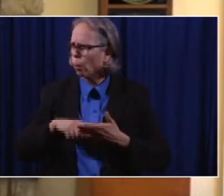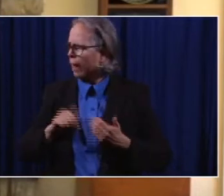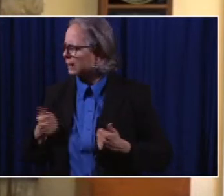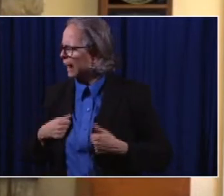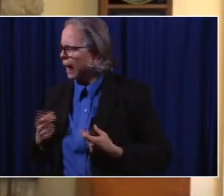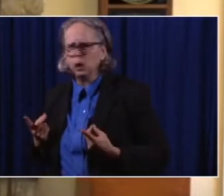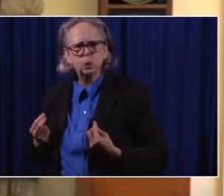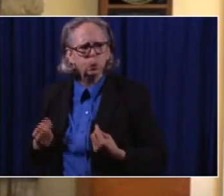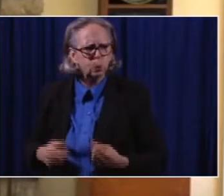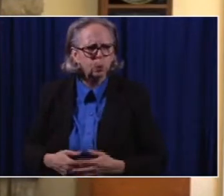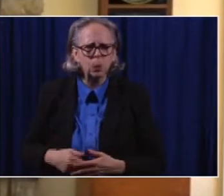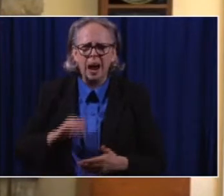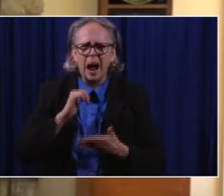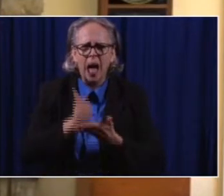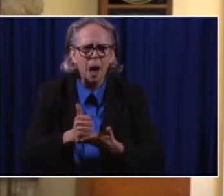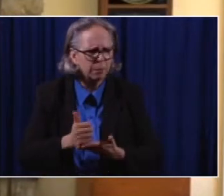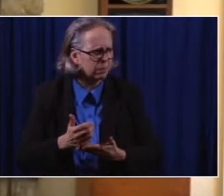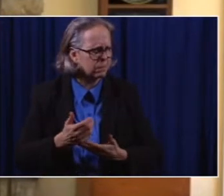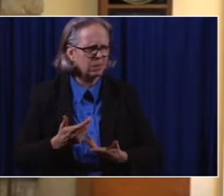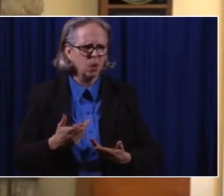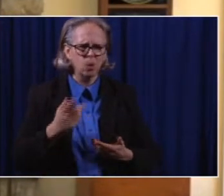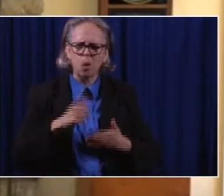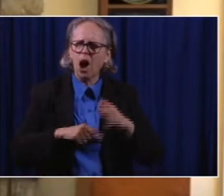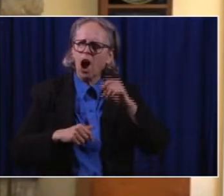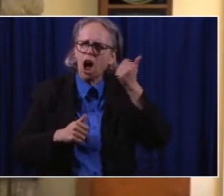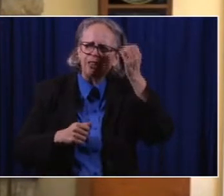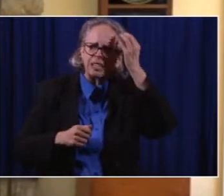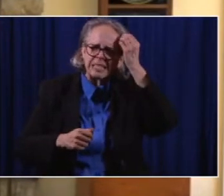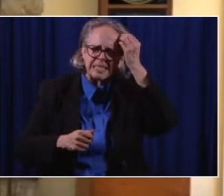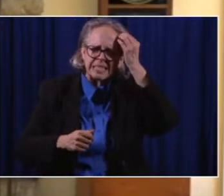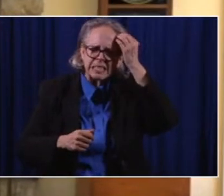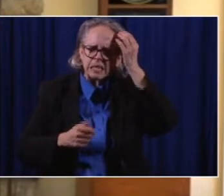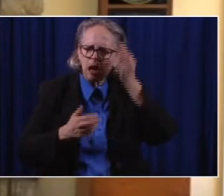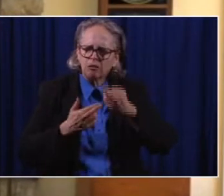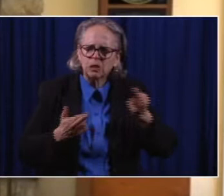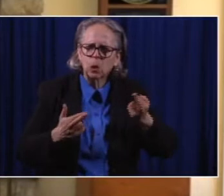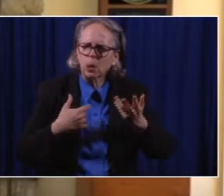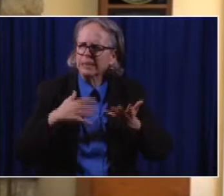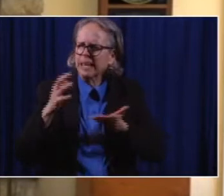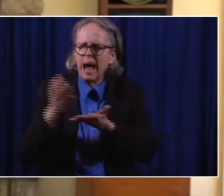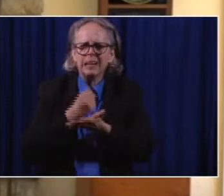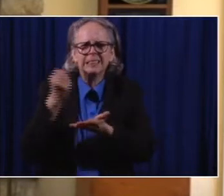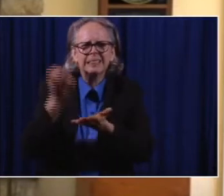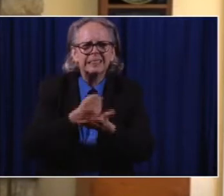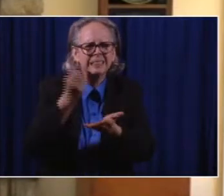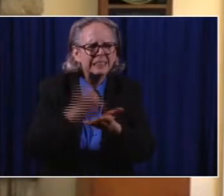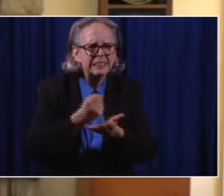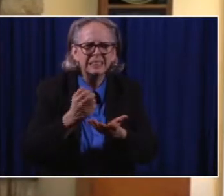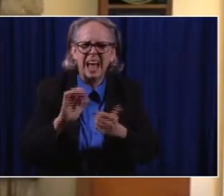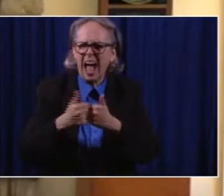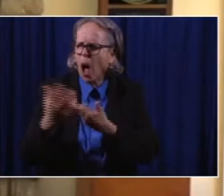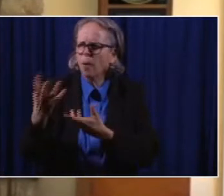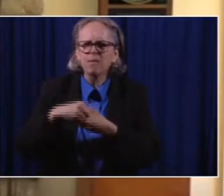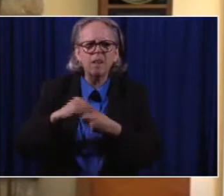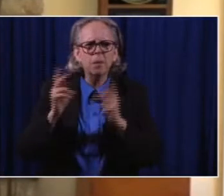How do we bring people along in this discussion? Because